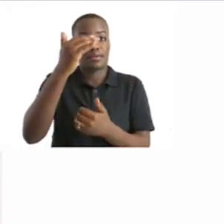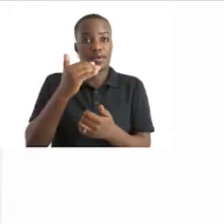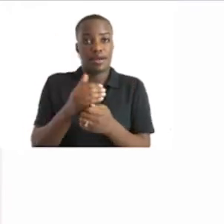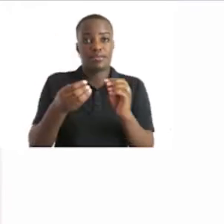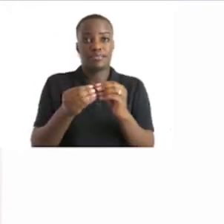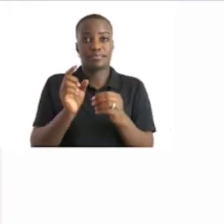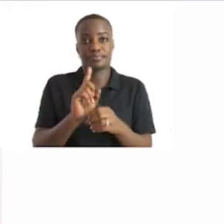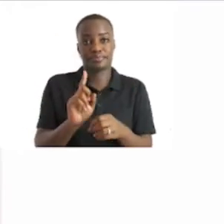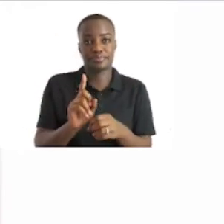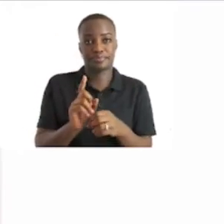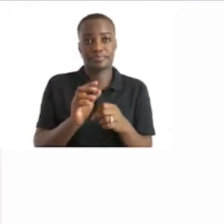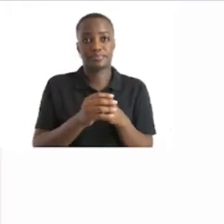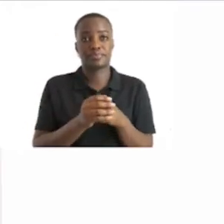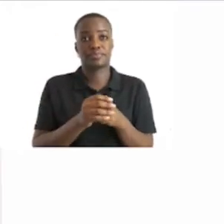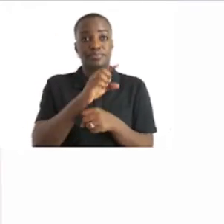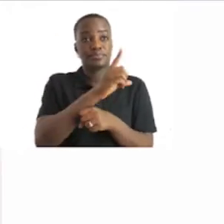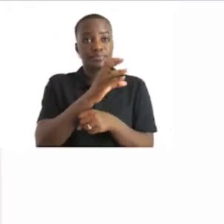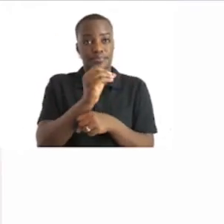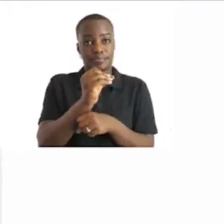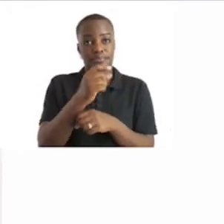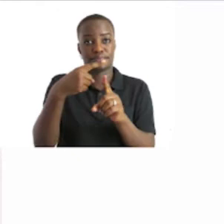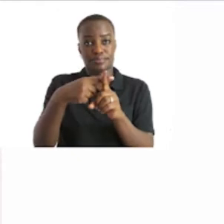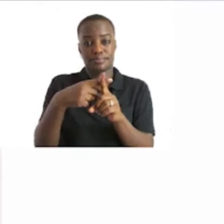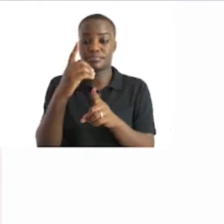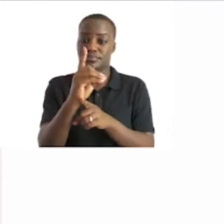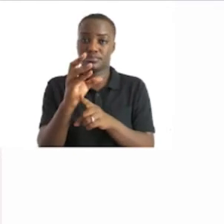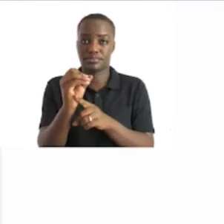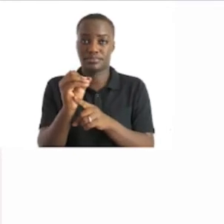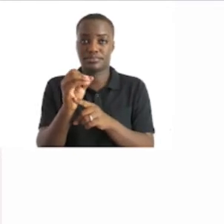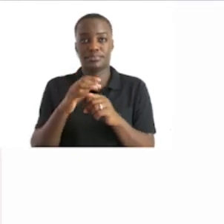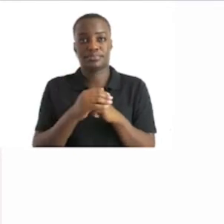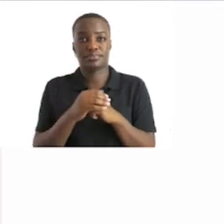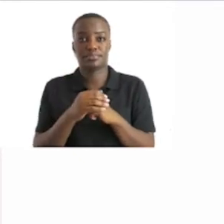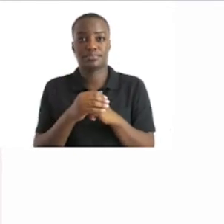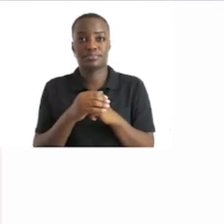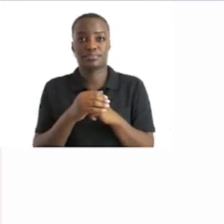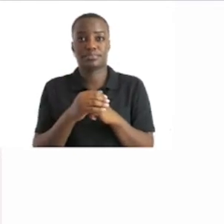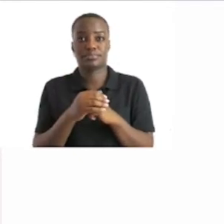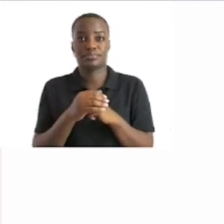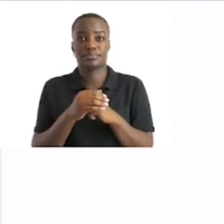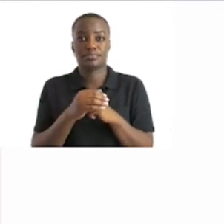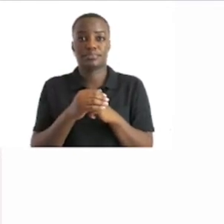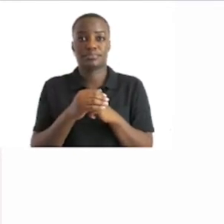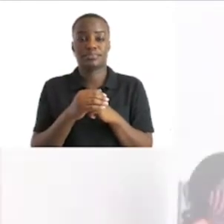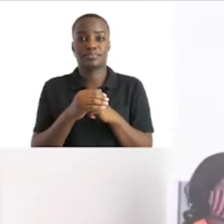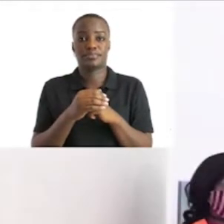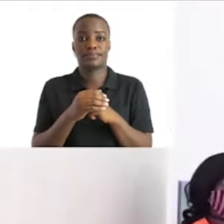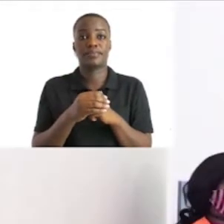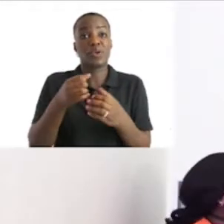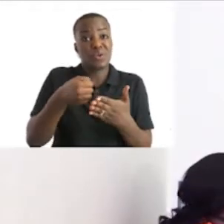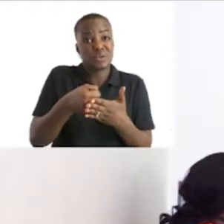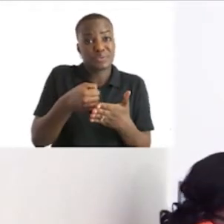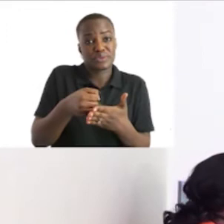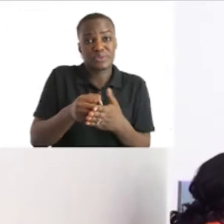number. It says 10 plus 10. Let's take a look at the board. We are going to try